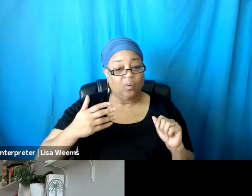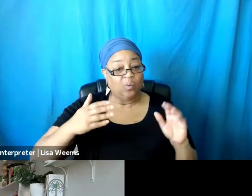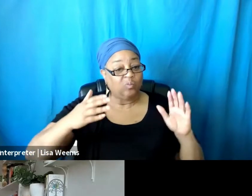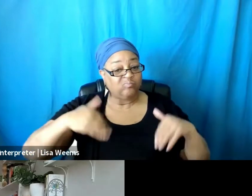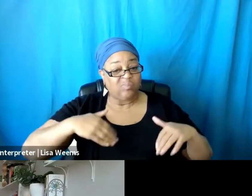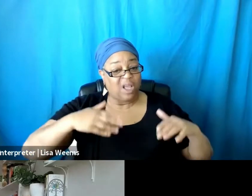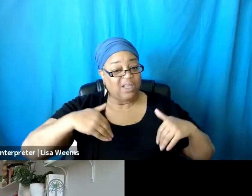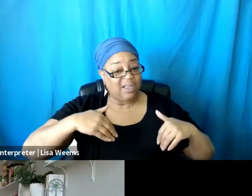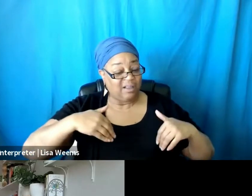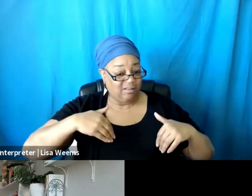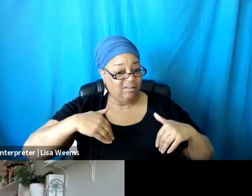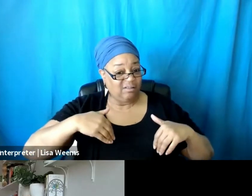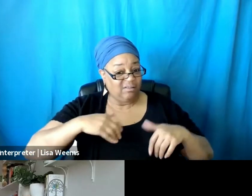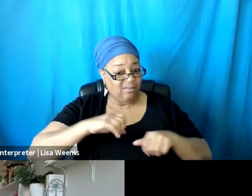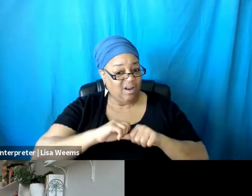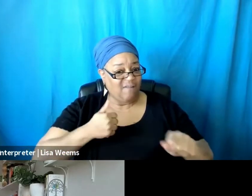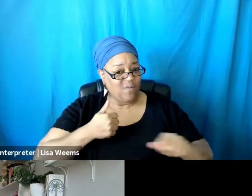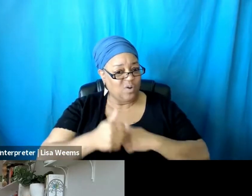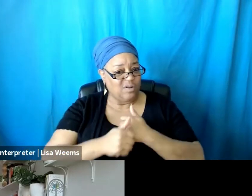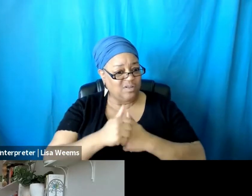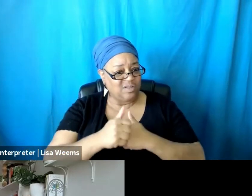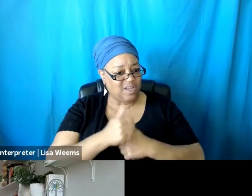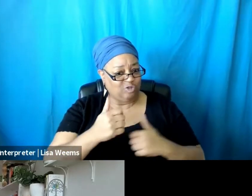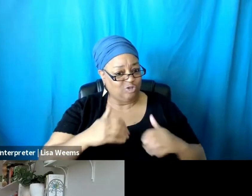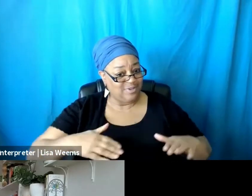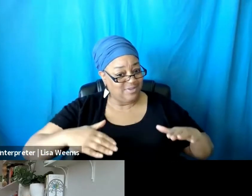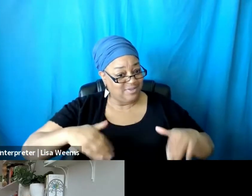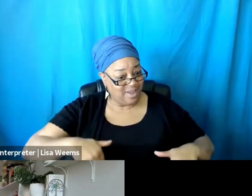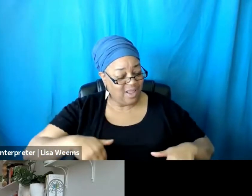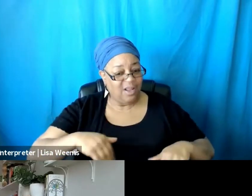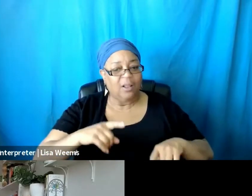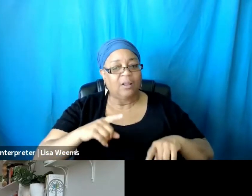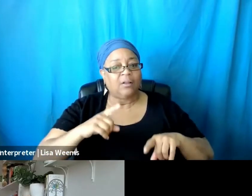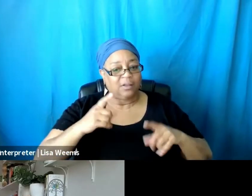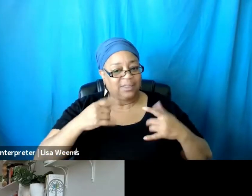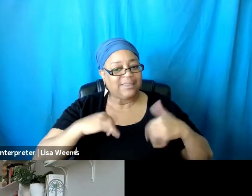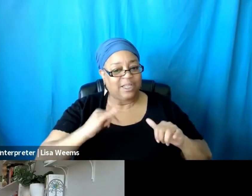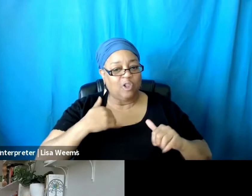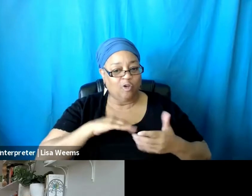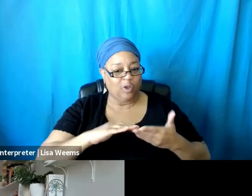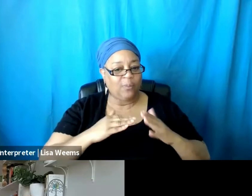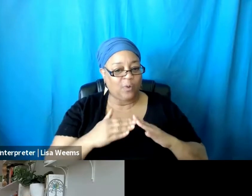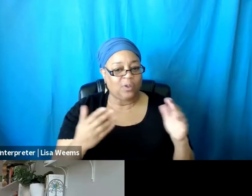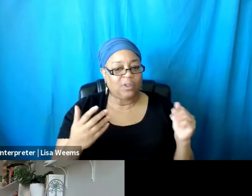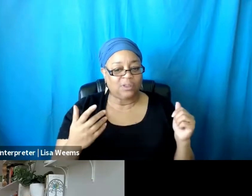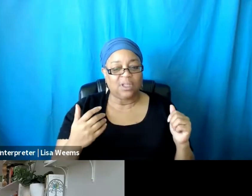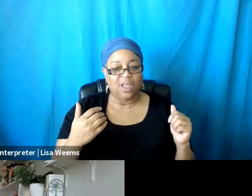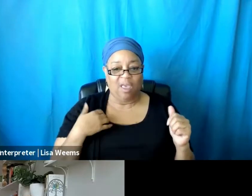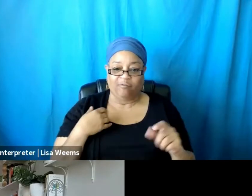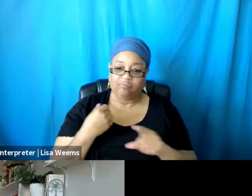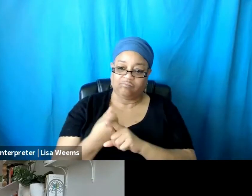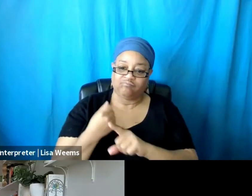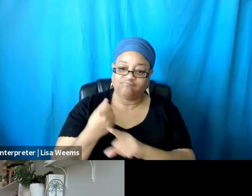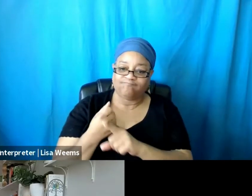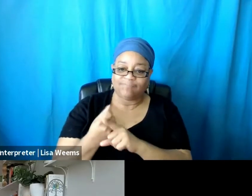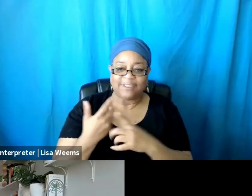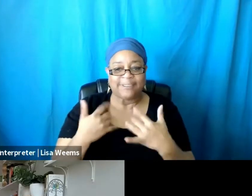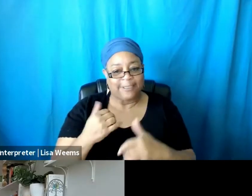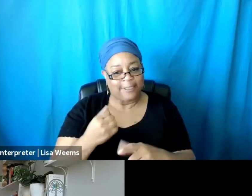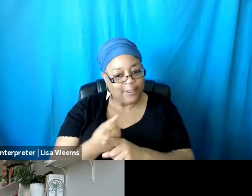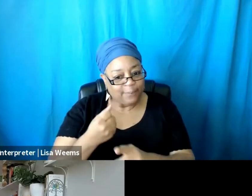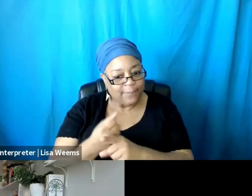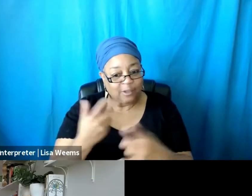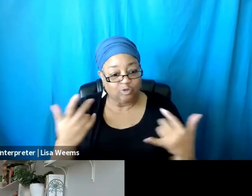woods on COVID, understanding that there are still communities that are very acutely impacted right now.